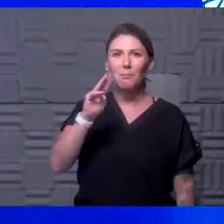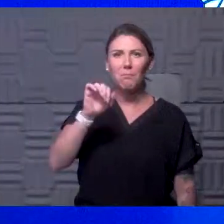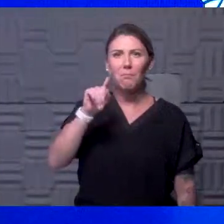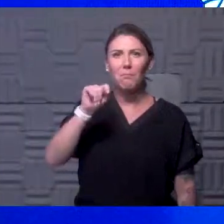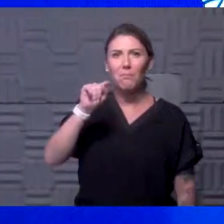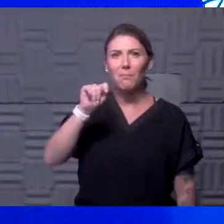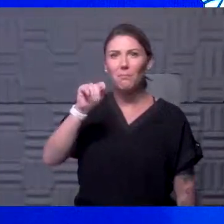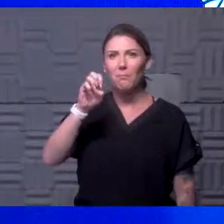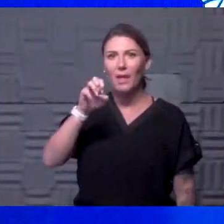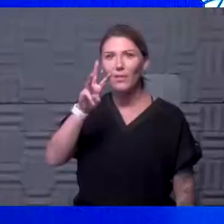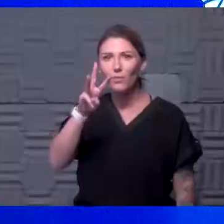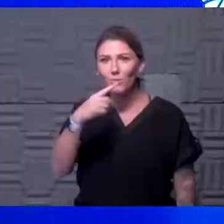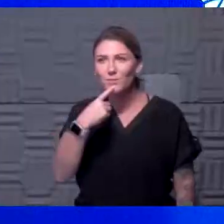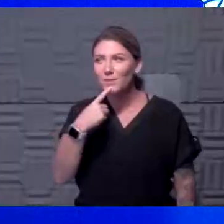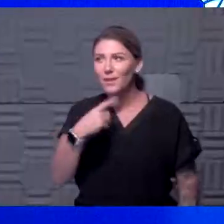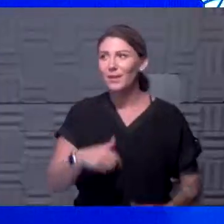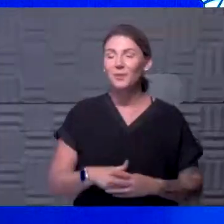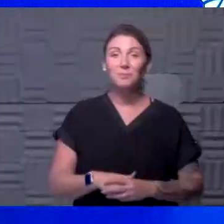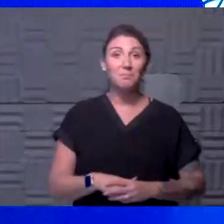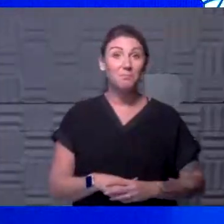does he tell you to do?